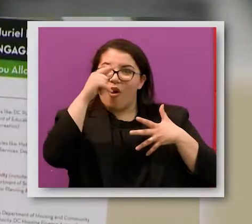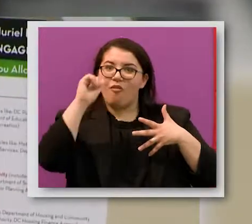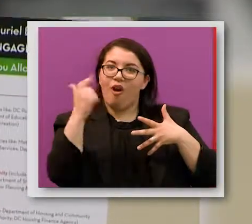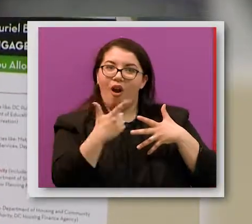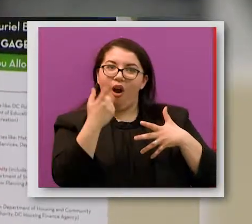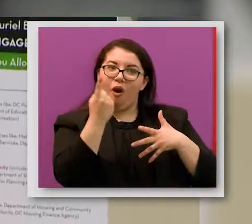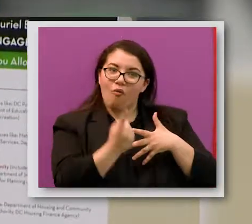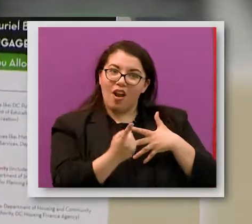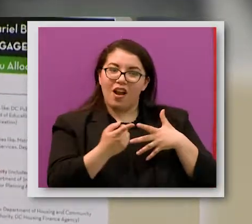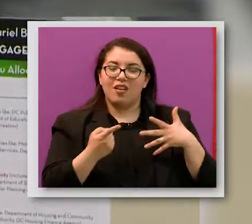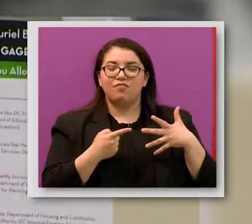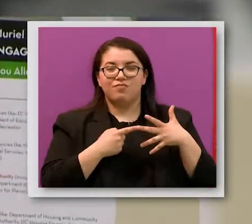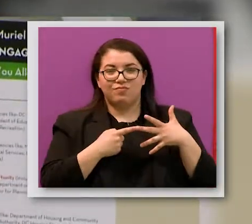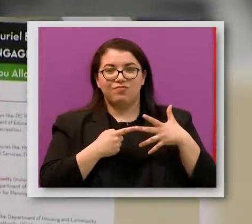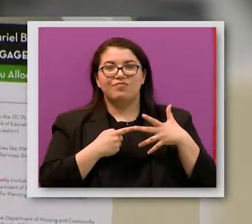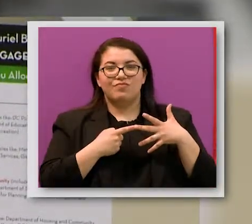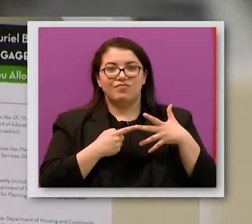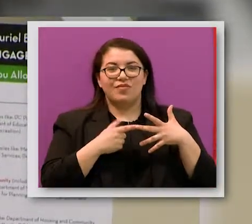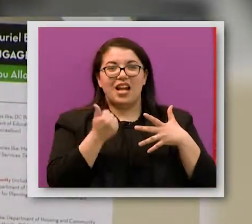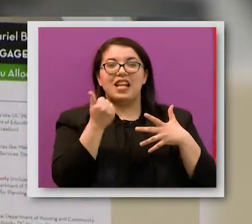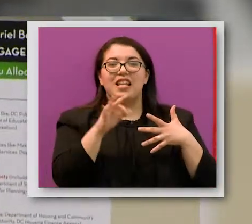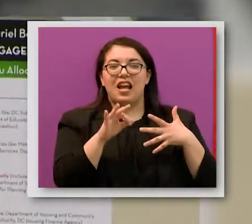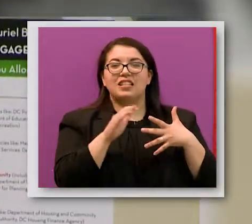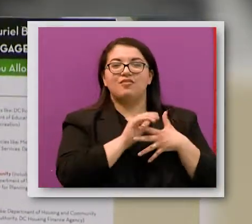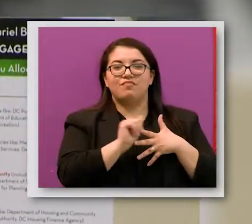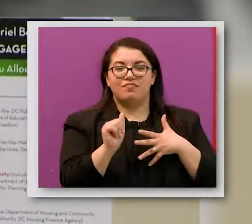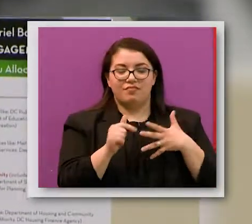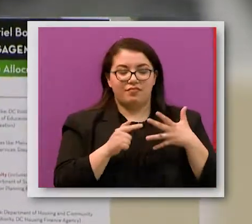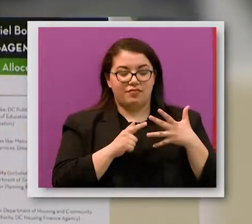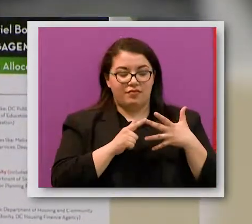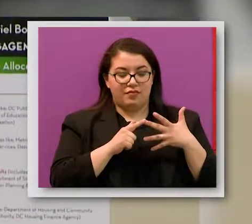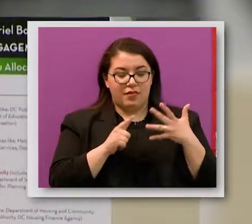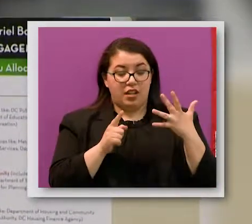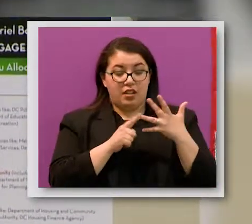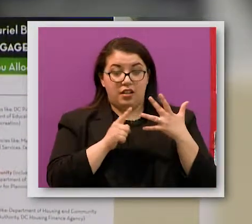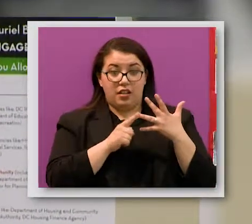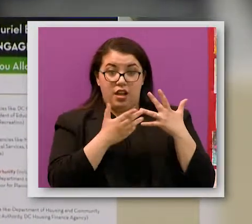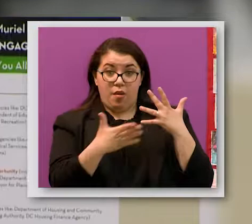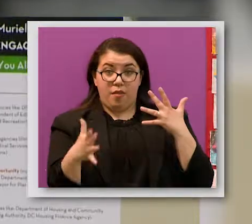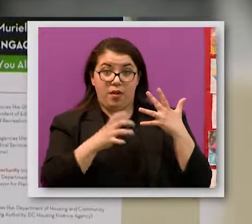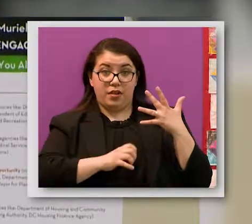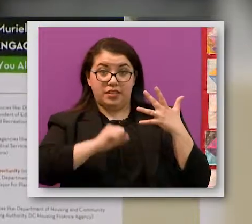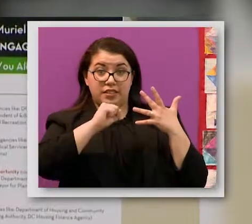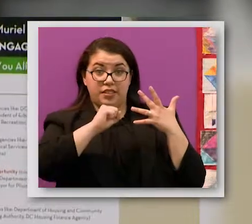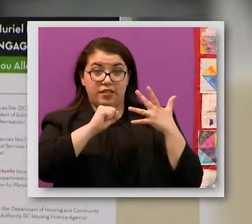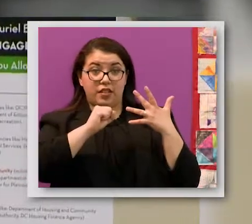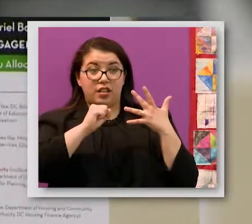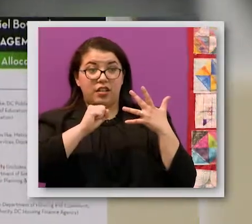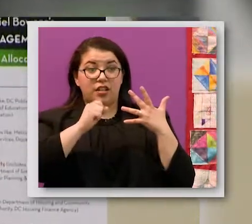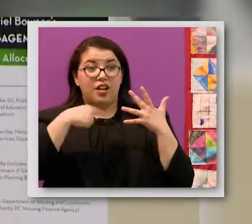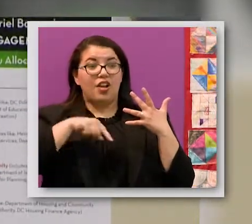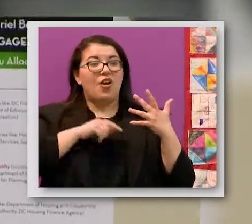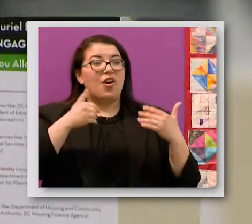housing. Is $19. And then public safety, because we have Chief Newsom at our